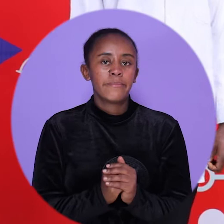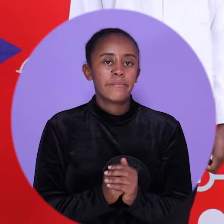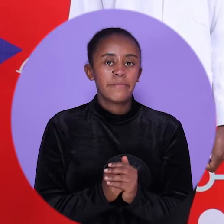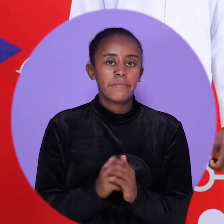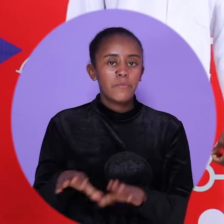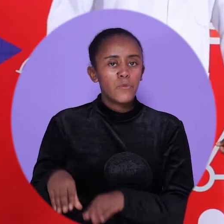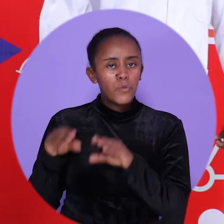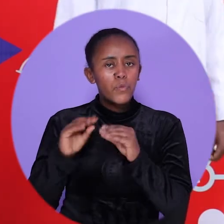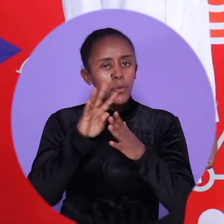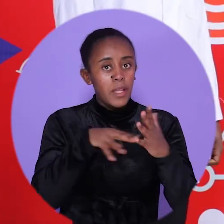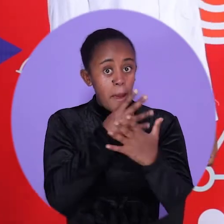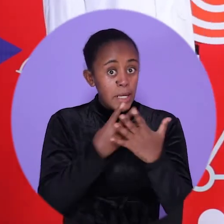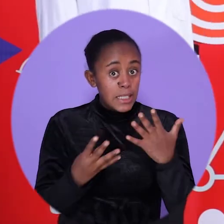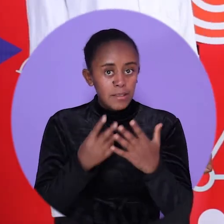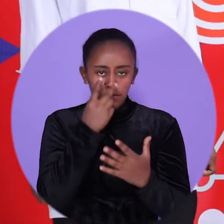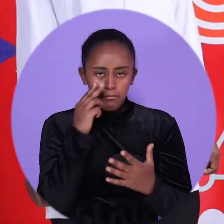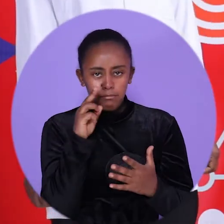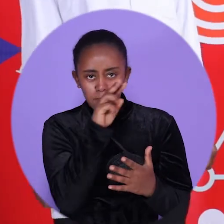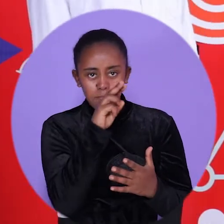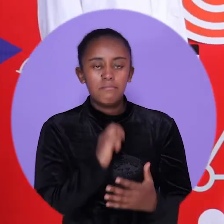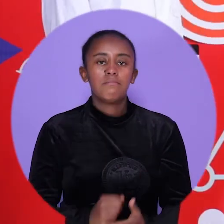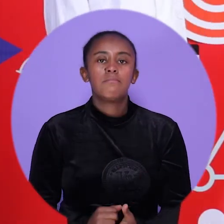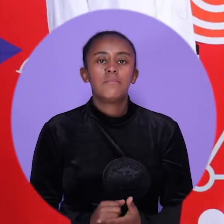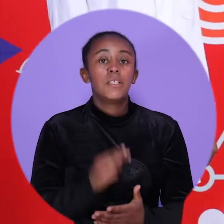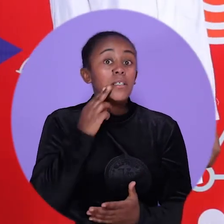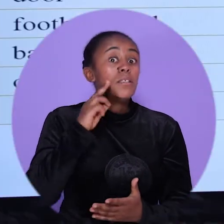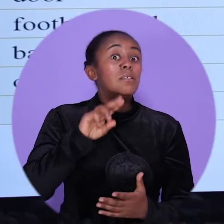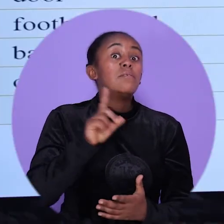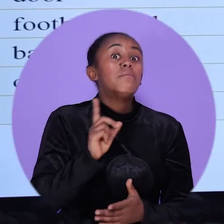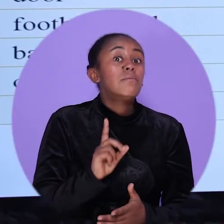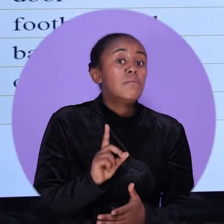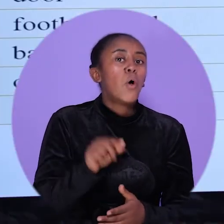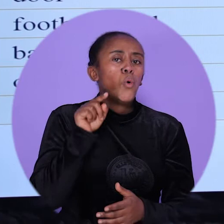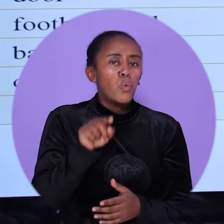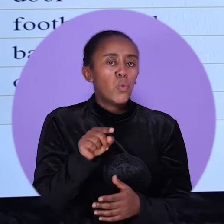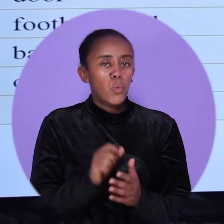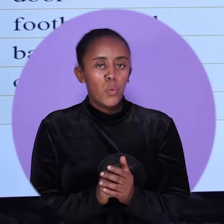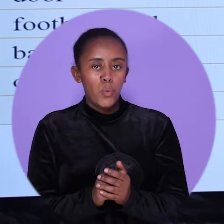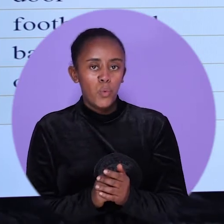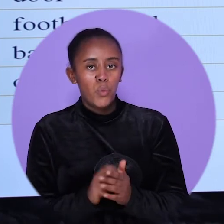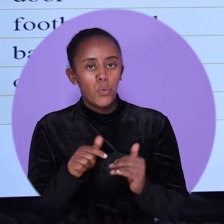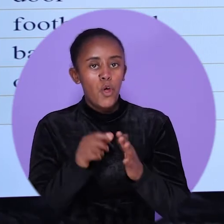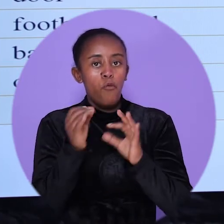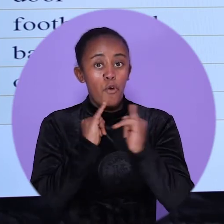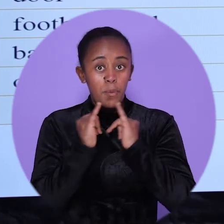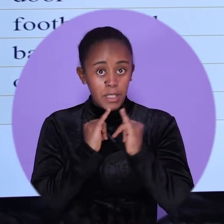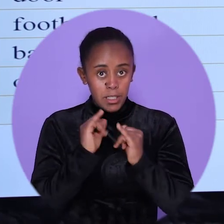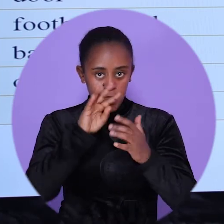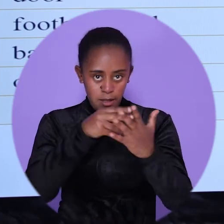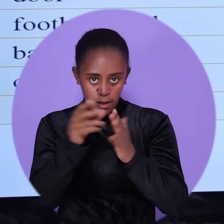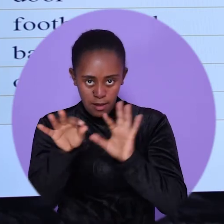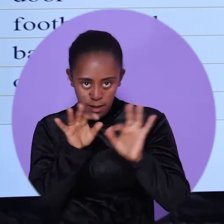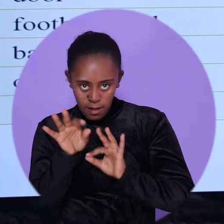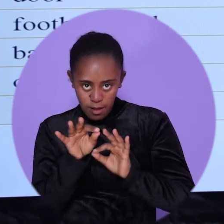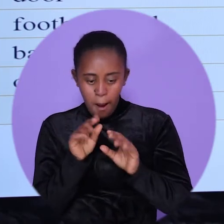this table carefully. And also the instruction. The instruction, it says, using information in the table, practice a dialogue